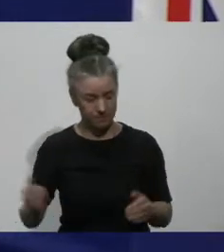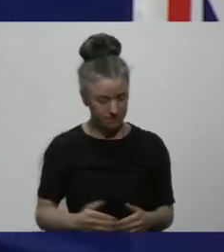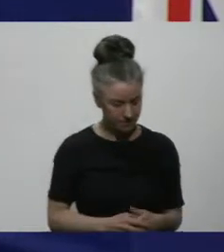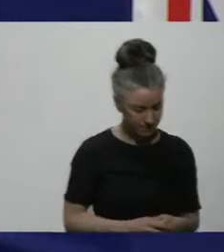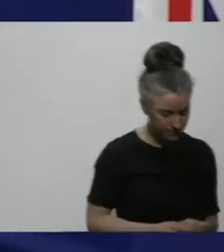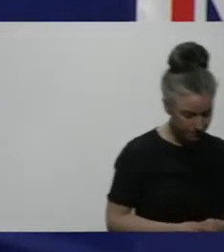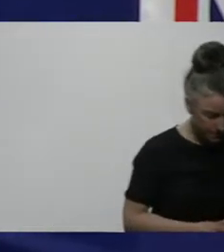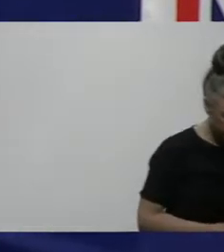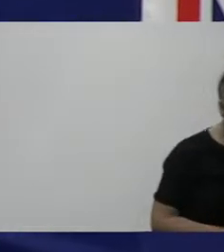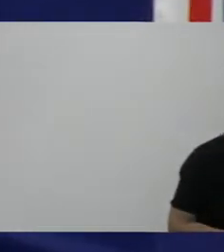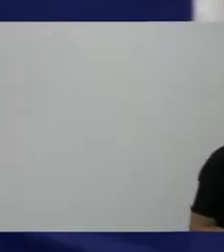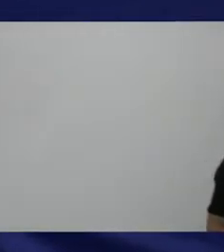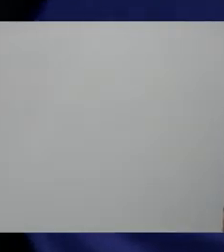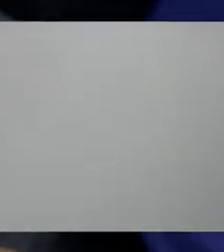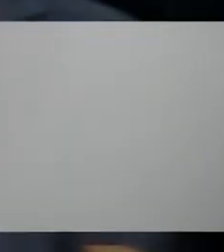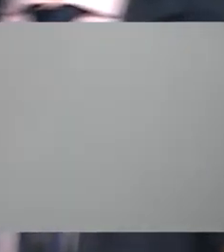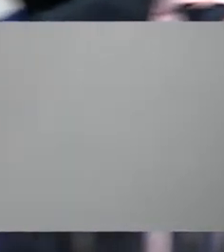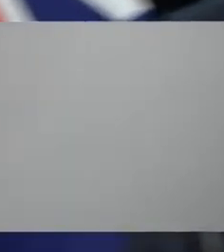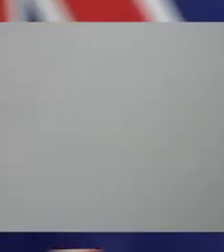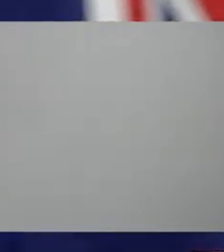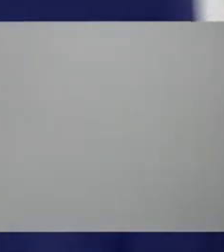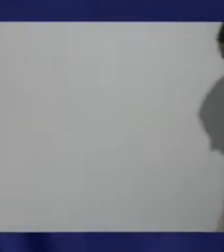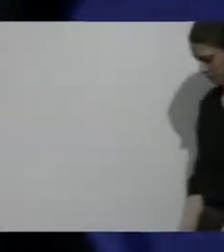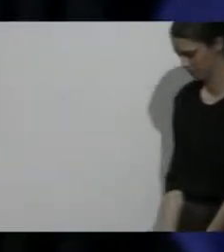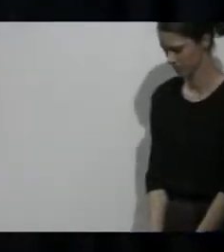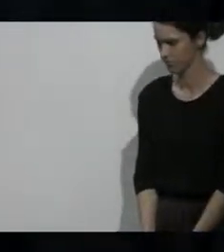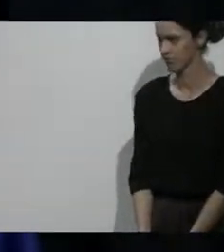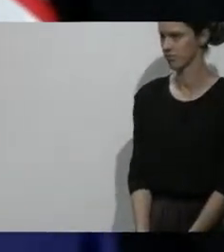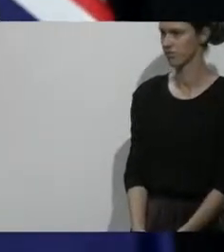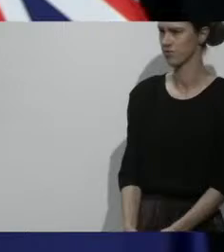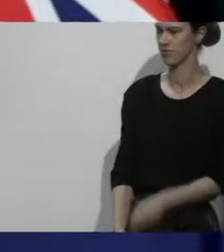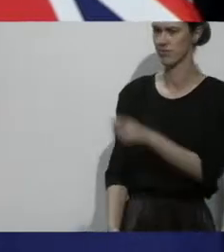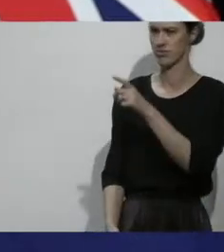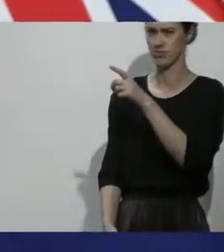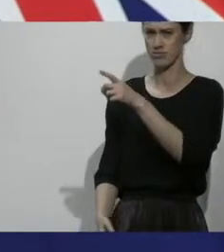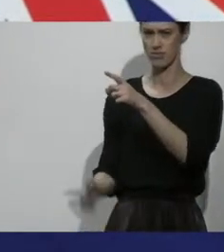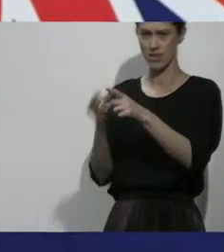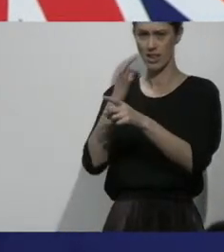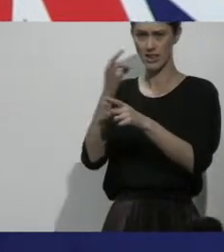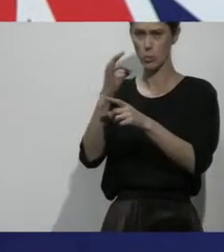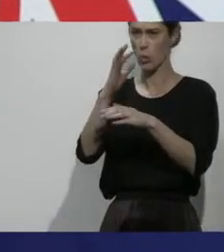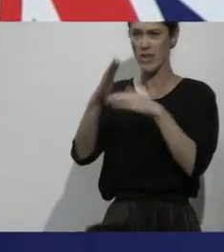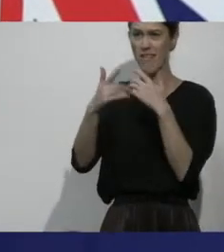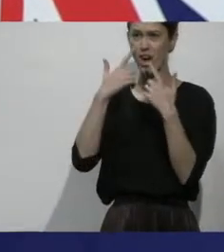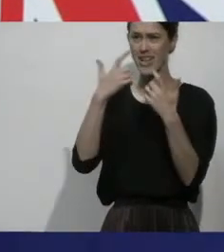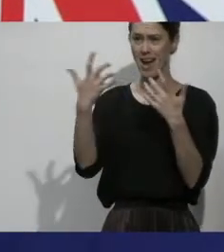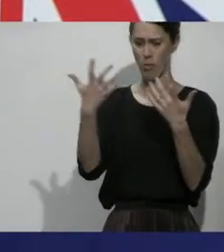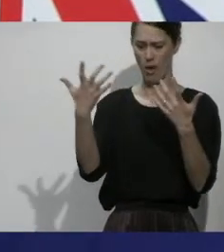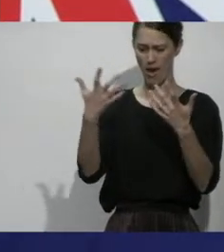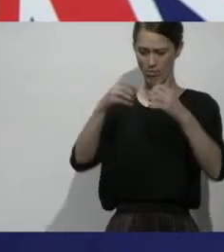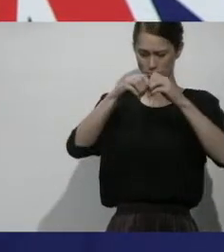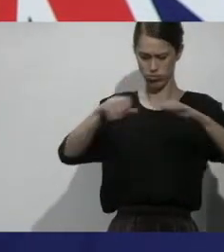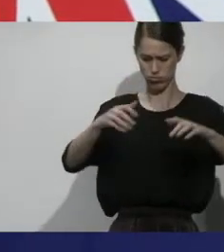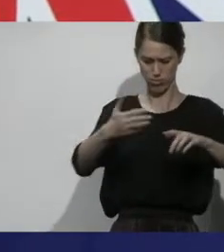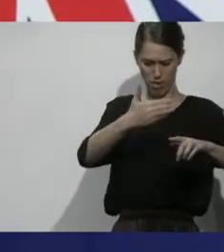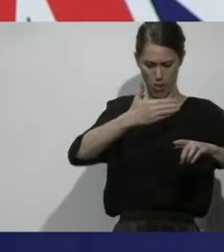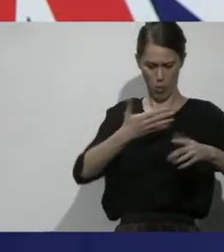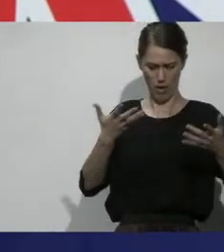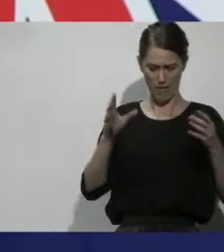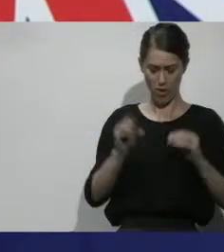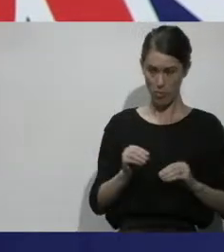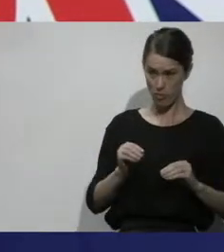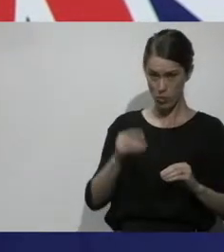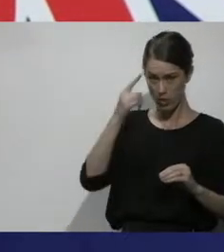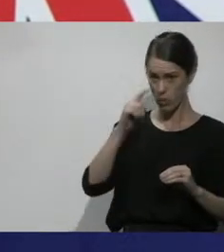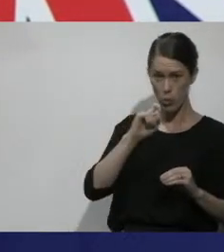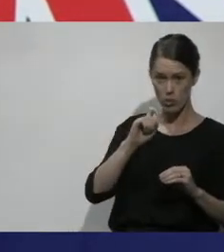Minister, how likely is it that we will never identify the source of this outbreak? And can we extrapolate from your comments that given it is